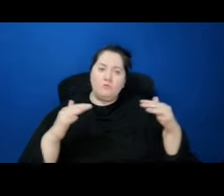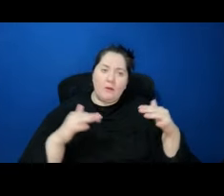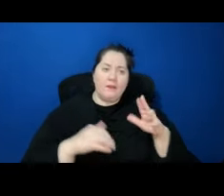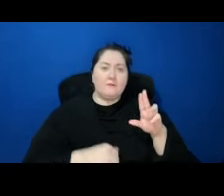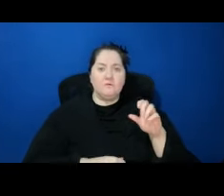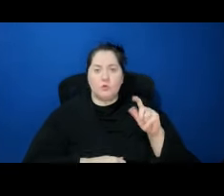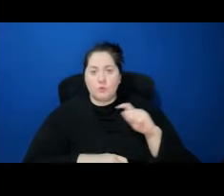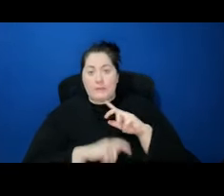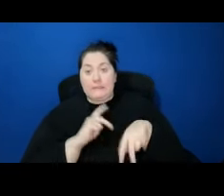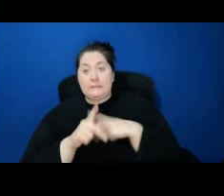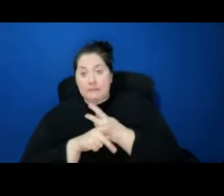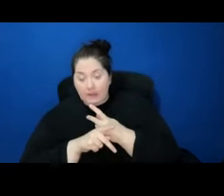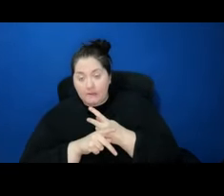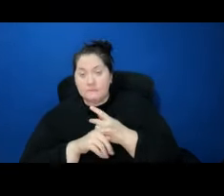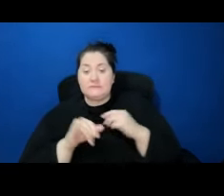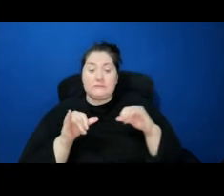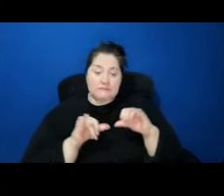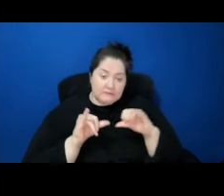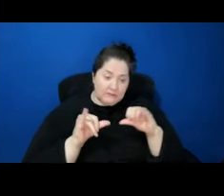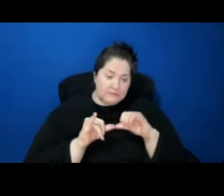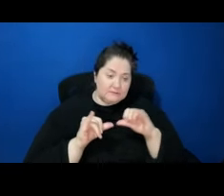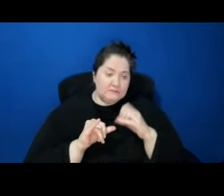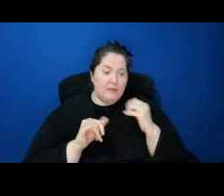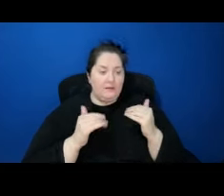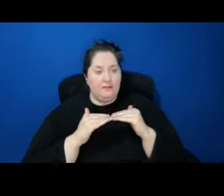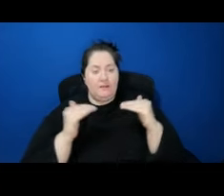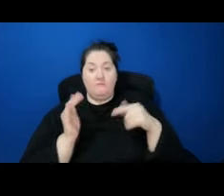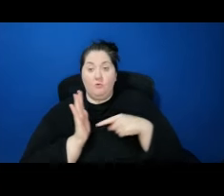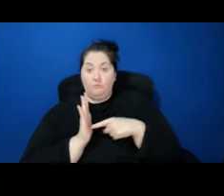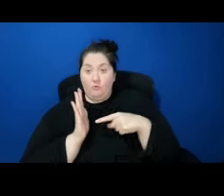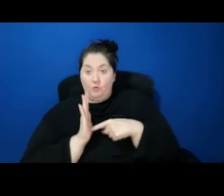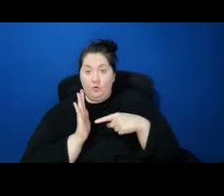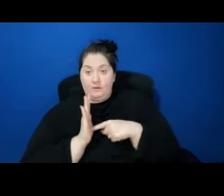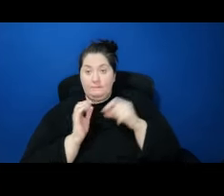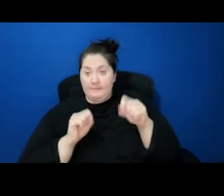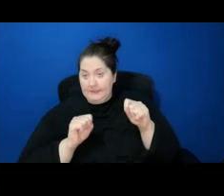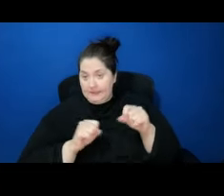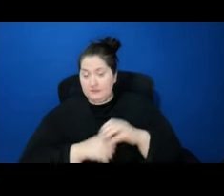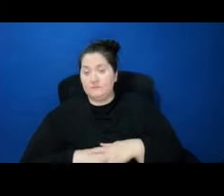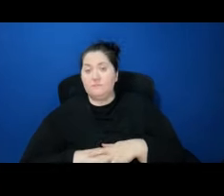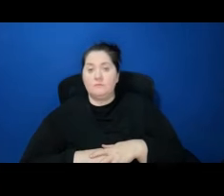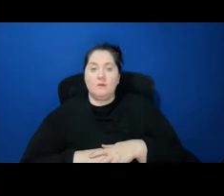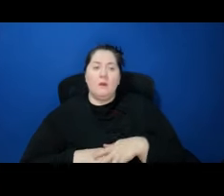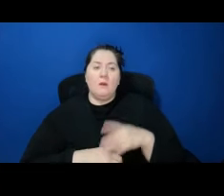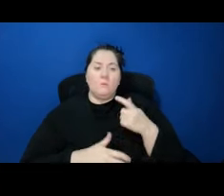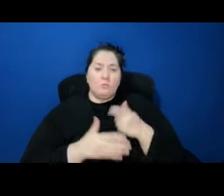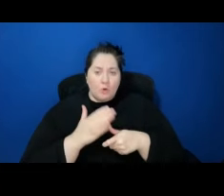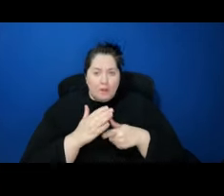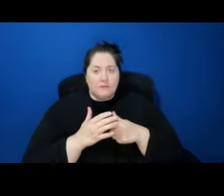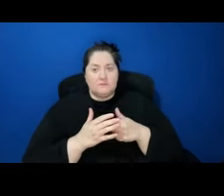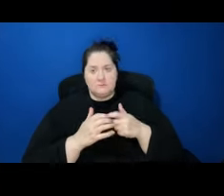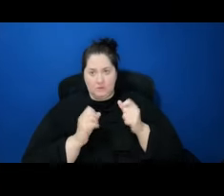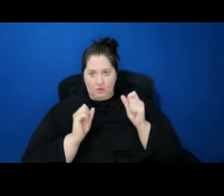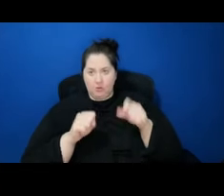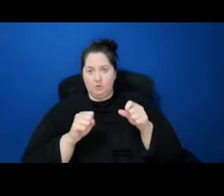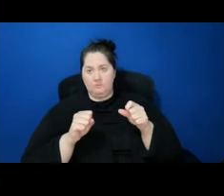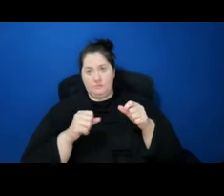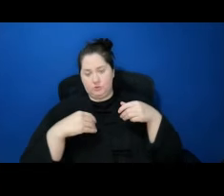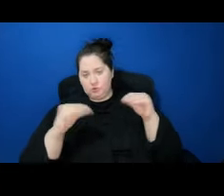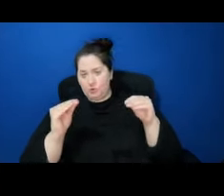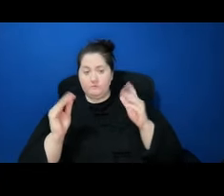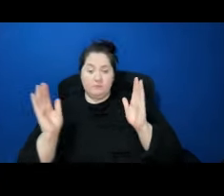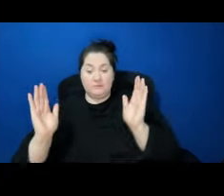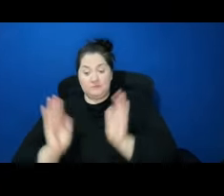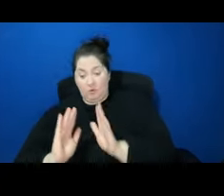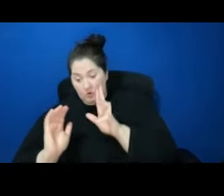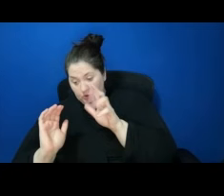unit types, sizes, and levels of affordability, or the, you know, the price that they would go for, from small